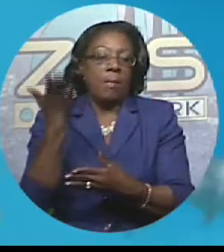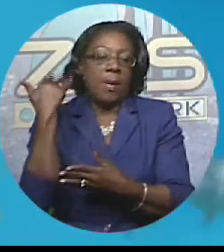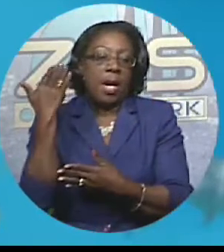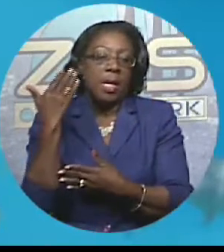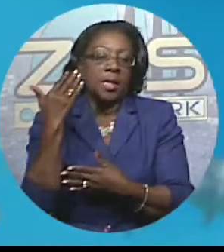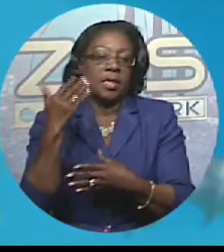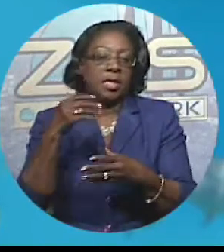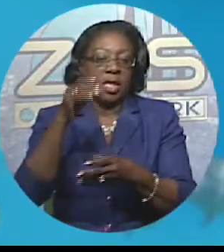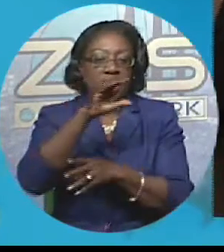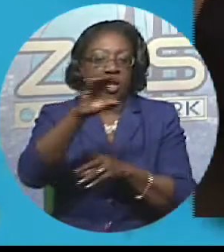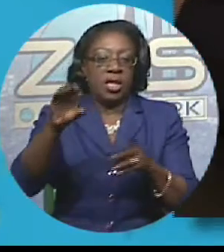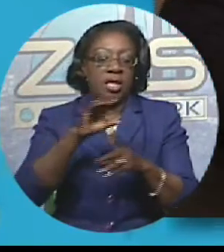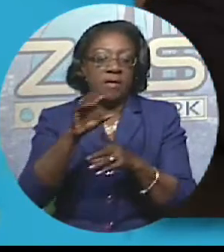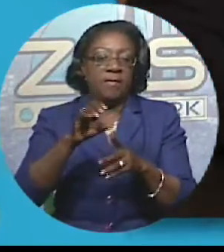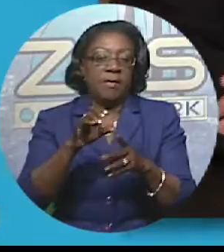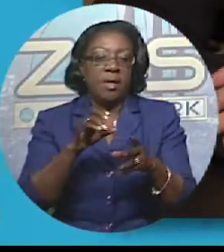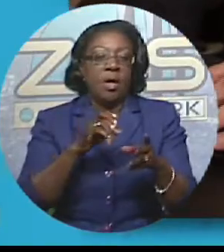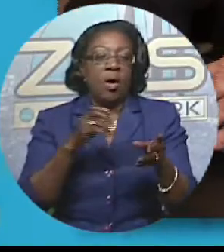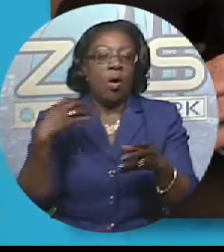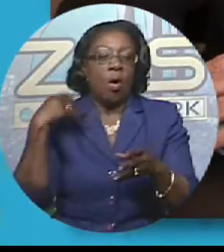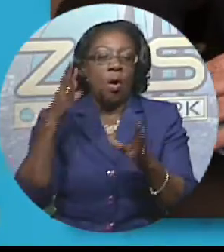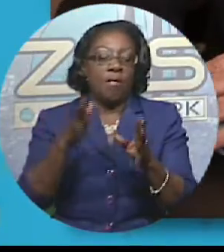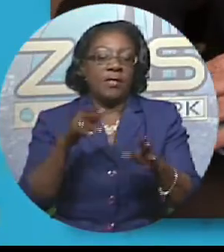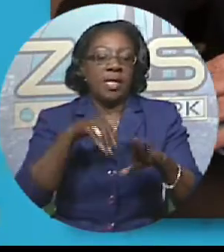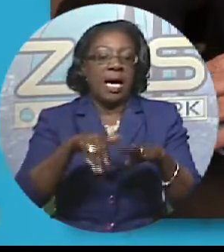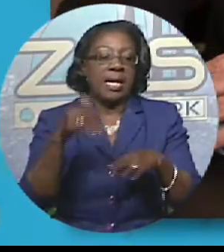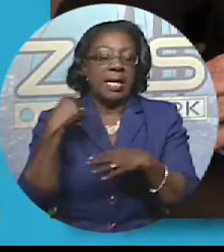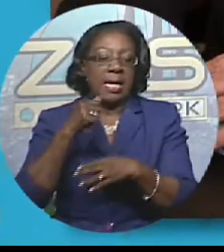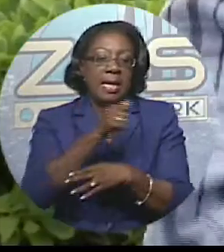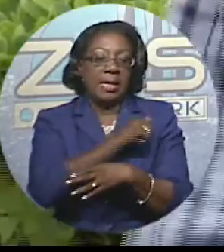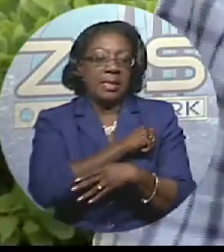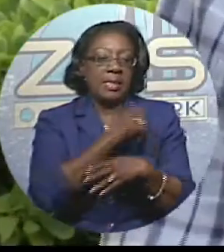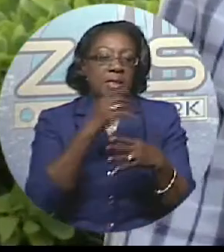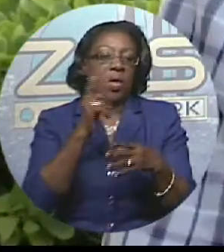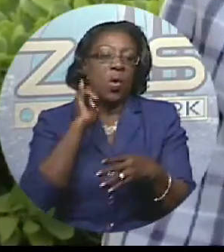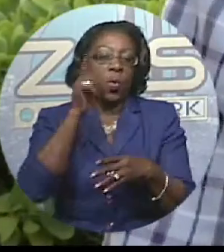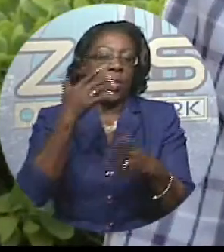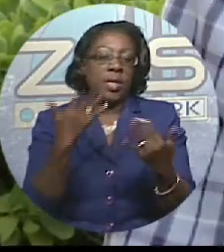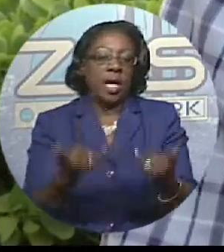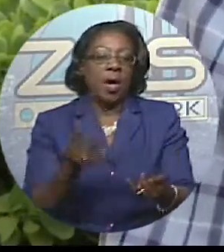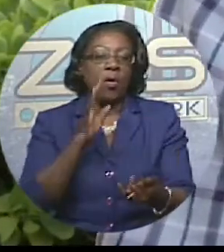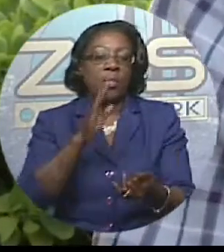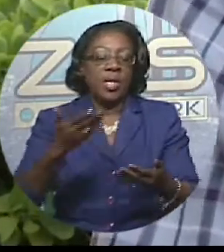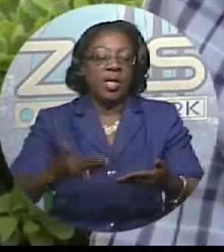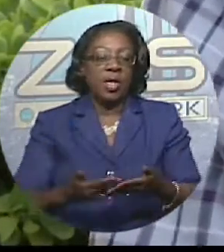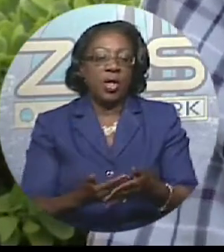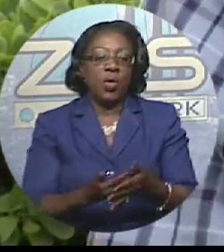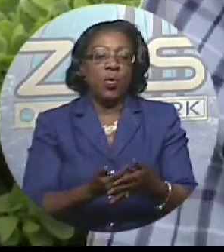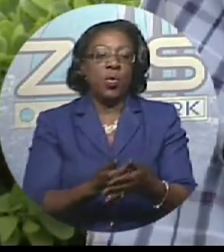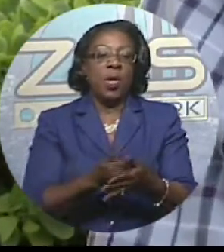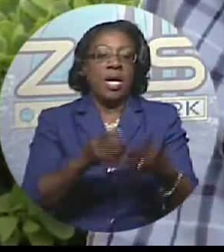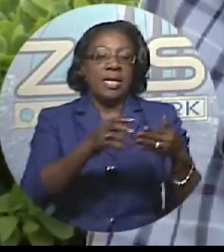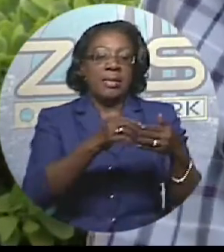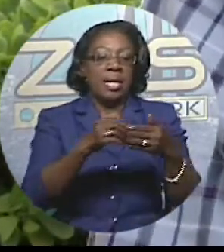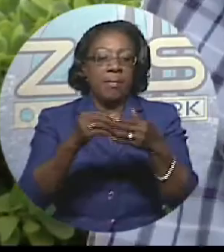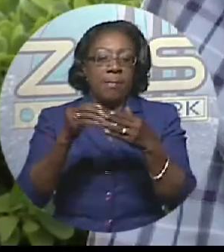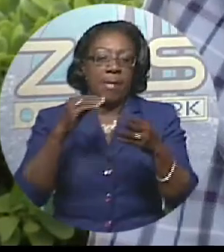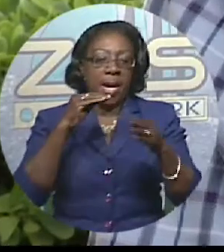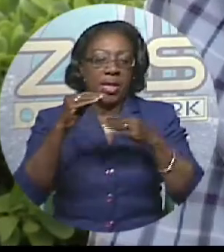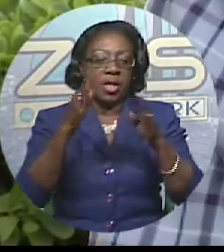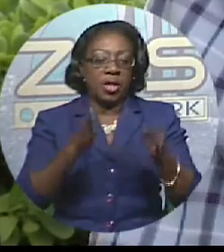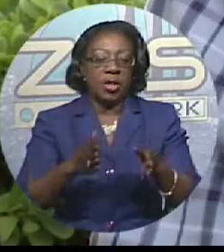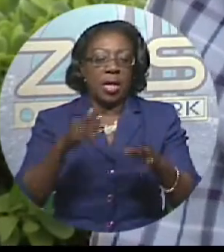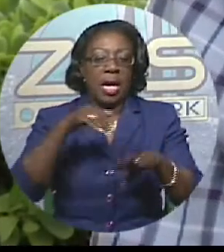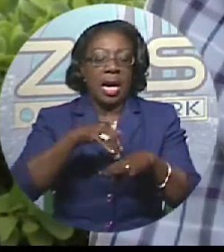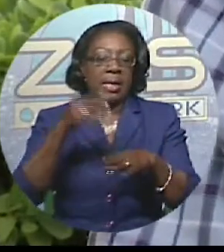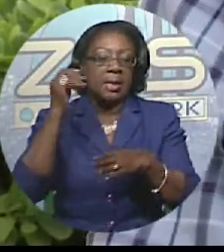Atlantis, will succeed Markantonis as the new managing director. Markantonis will, according to a statement released by the company,